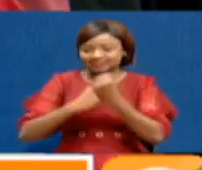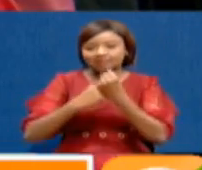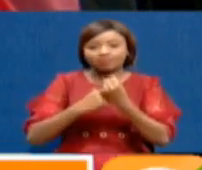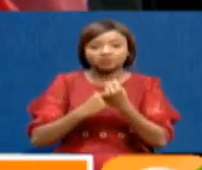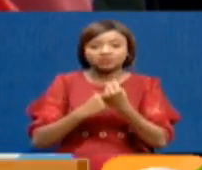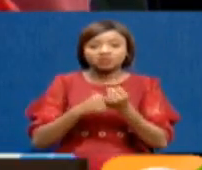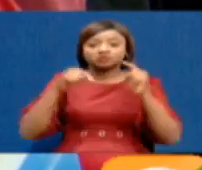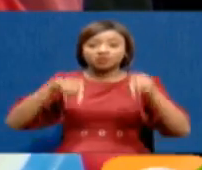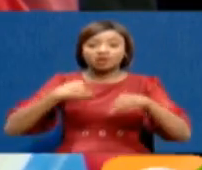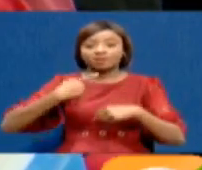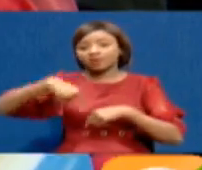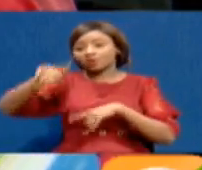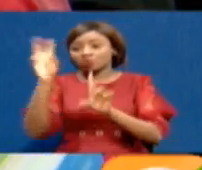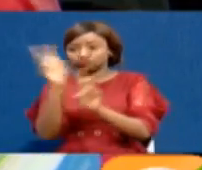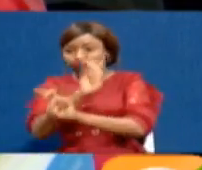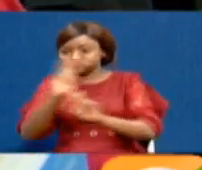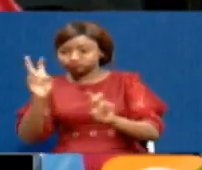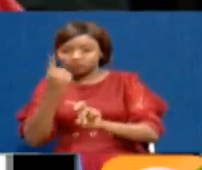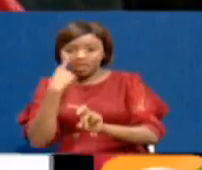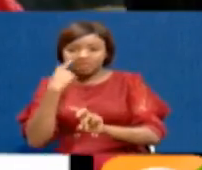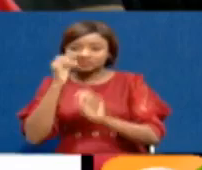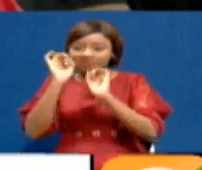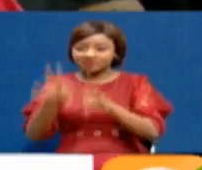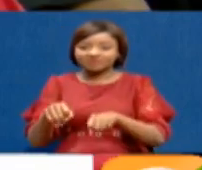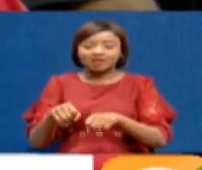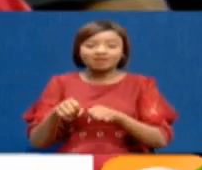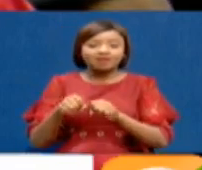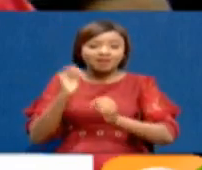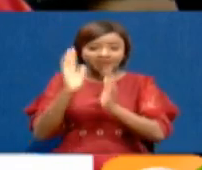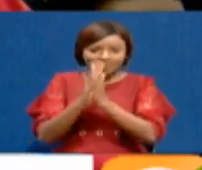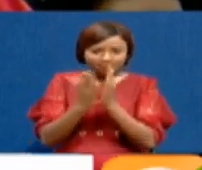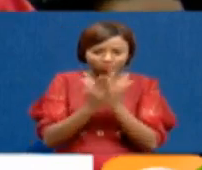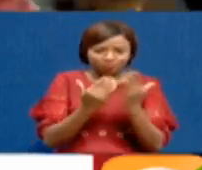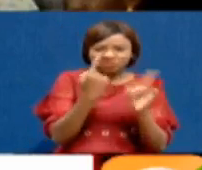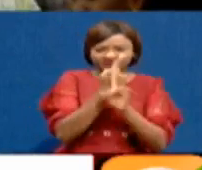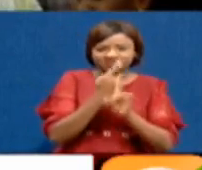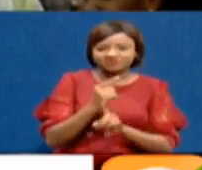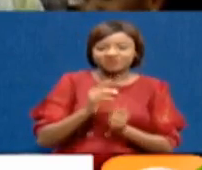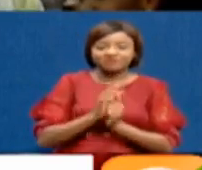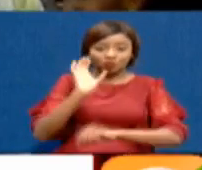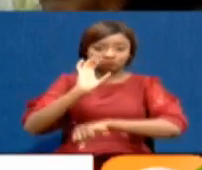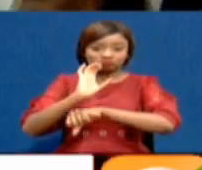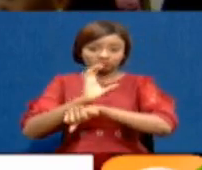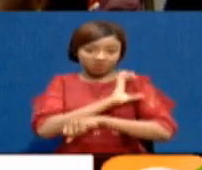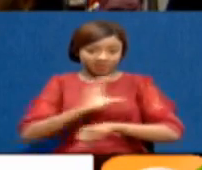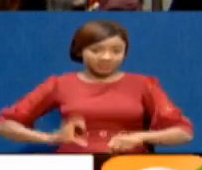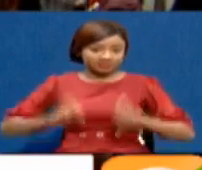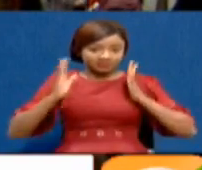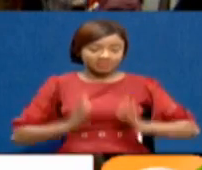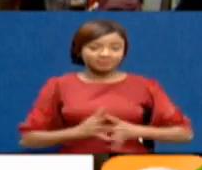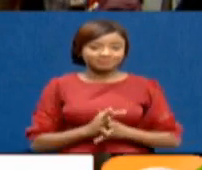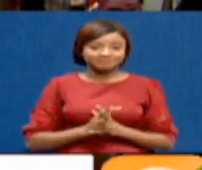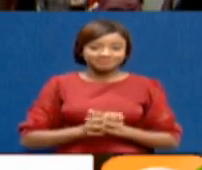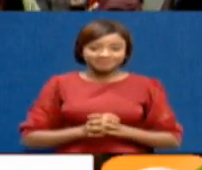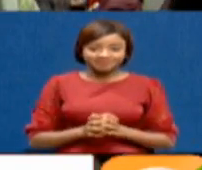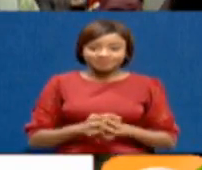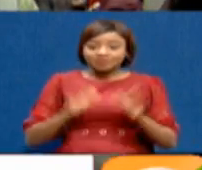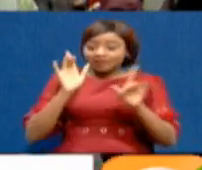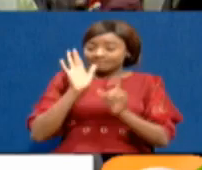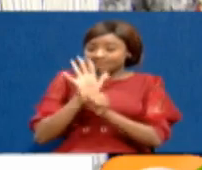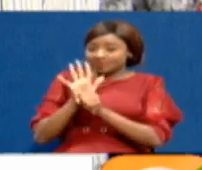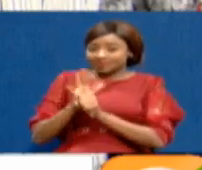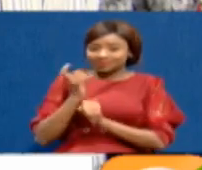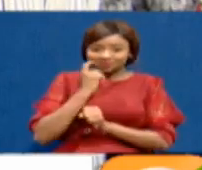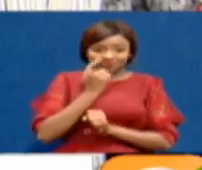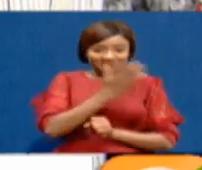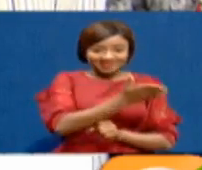saizi naenda kumtafutia za hadithi na nimemtafutia hapa ya moja ya Biblia. At many uniform shops in the city, the queues